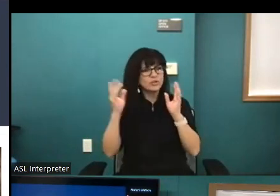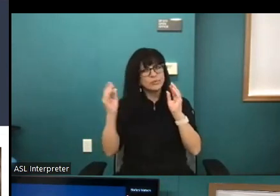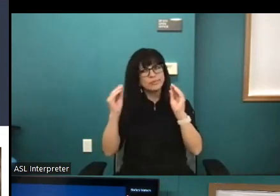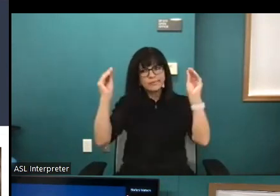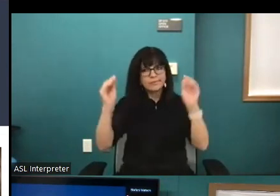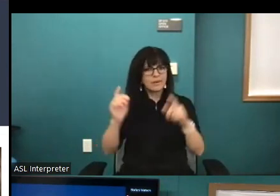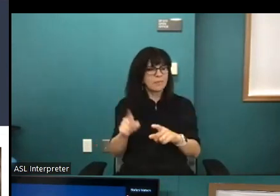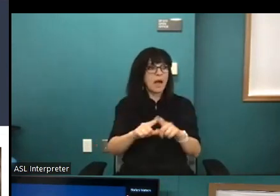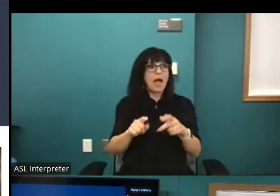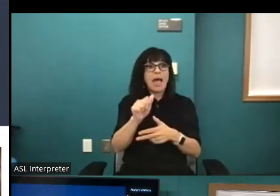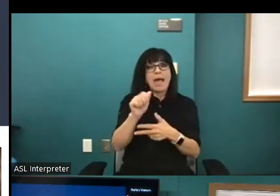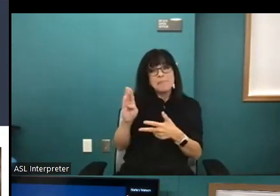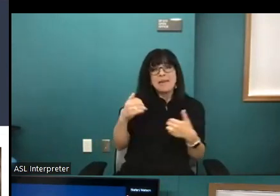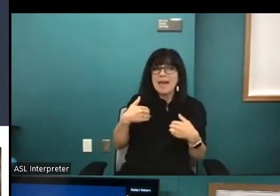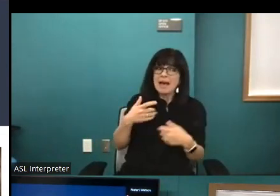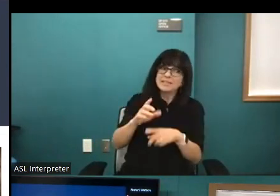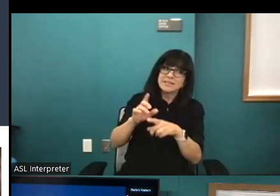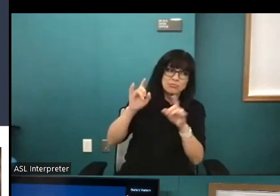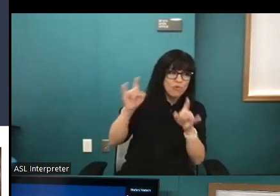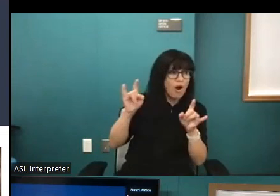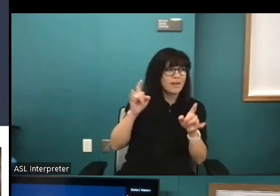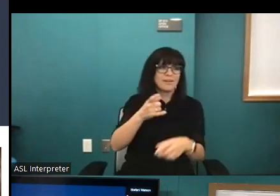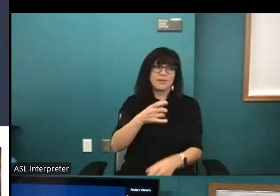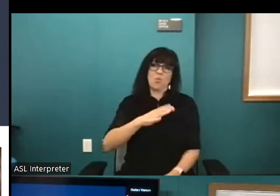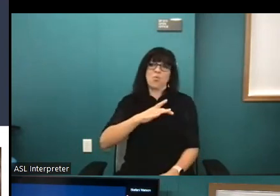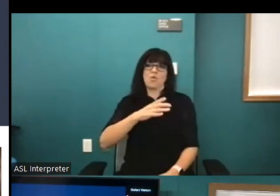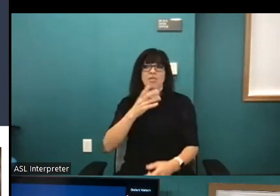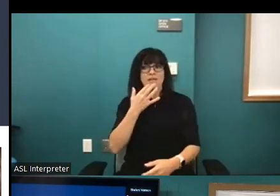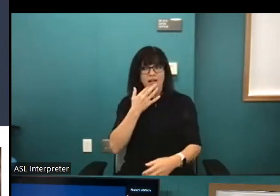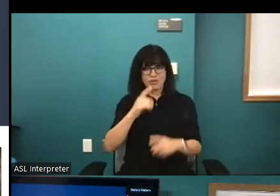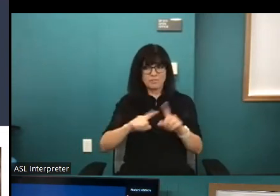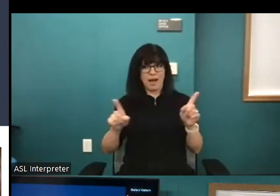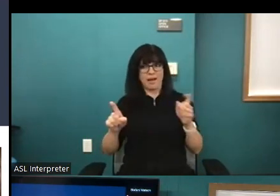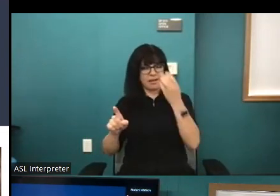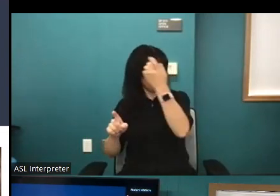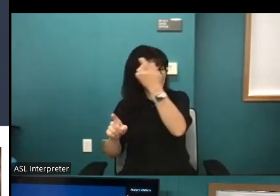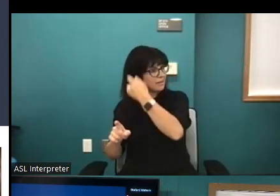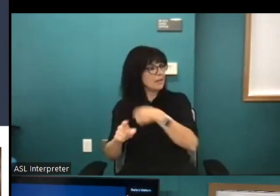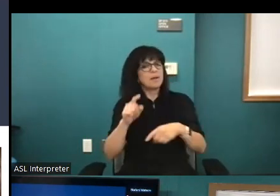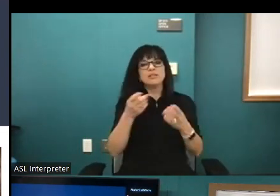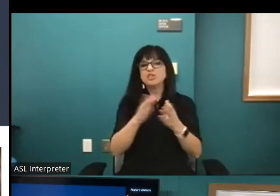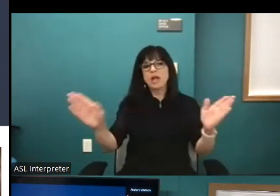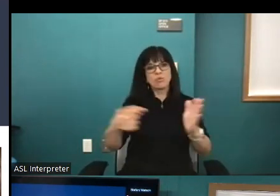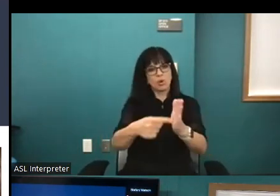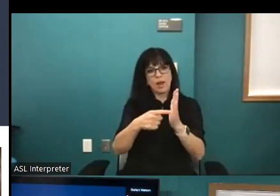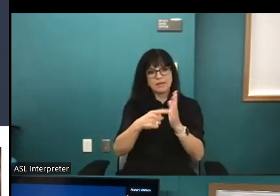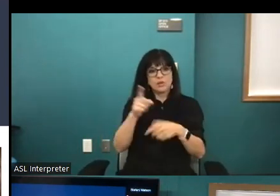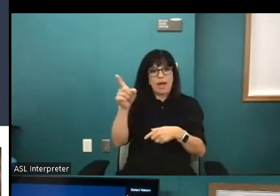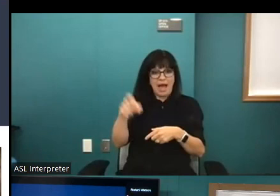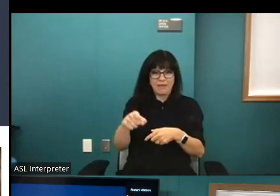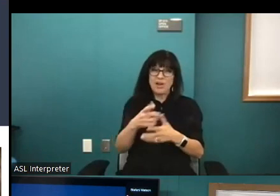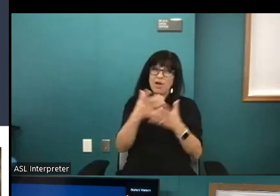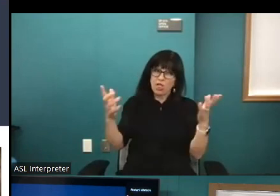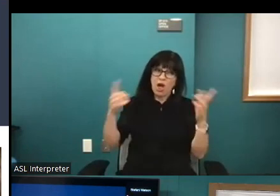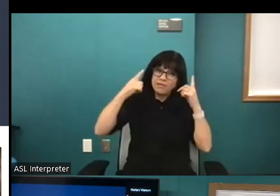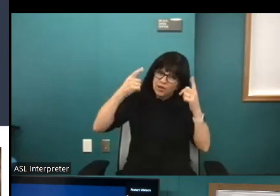But AB does have rockin' colors. They do. Absolutely, they do. Okay, so but this is general criteria. You have to have a crap ton of hearing